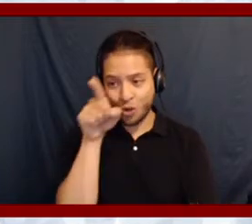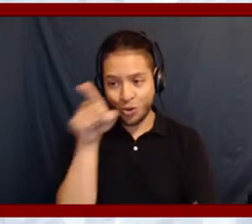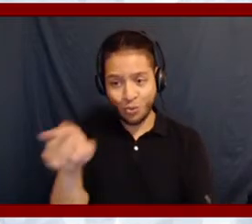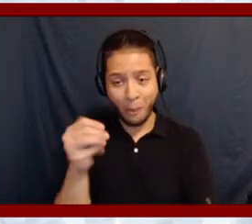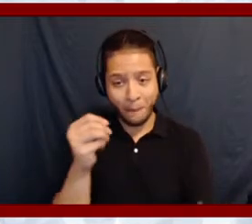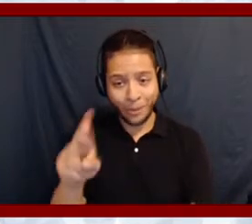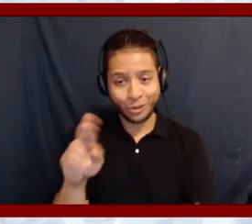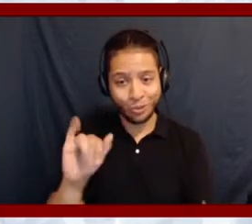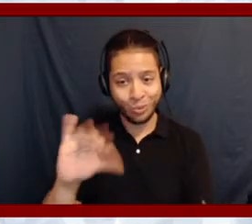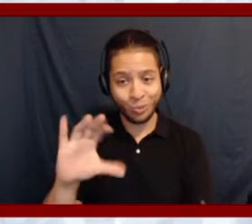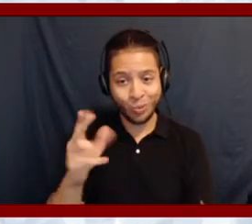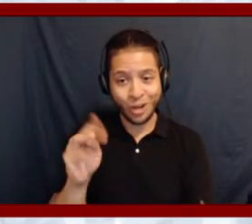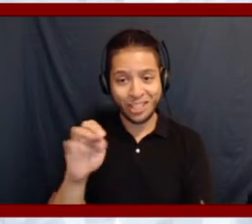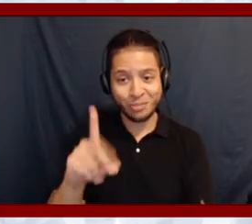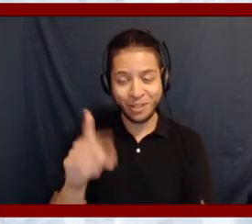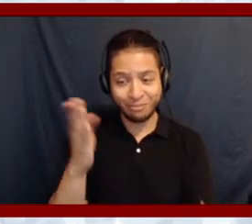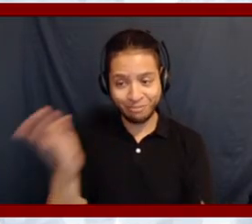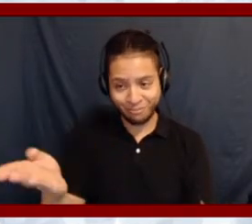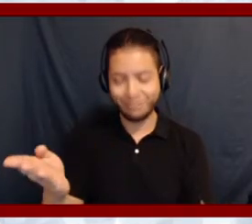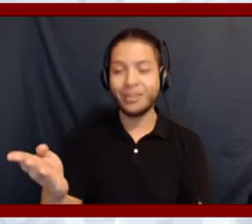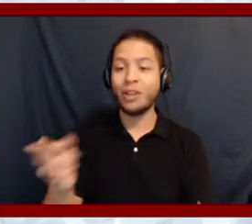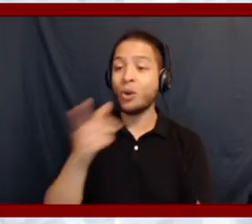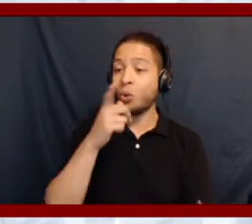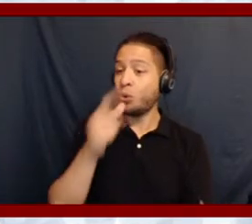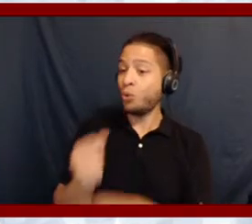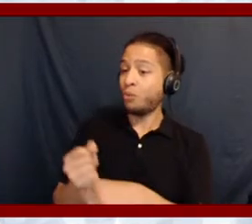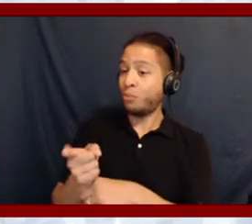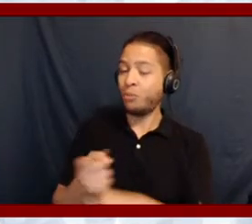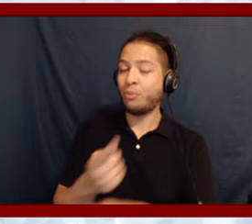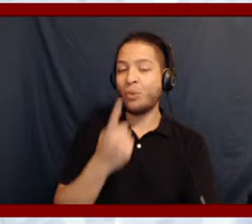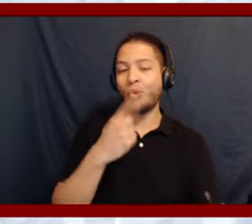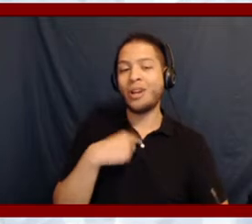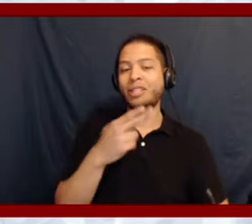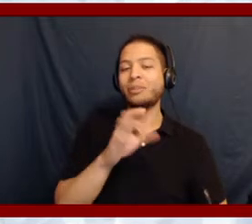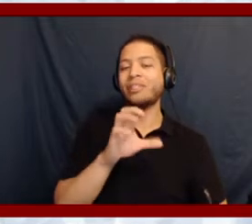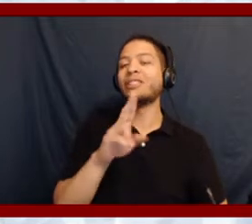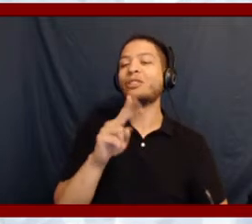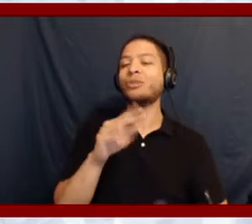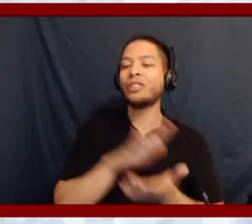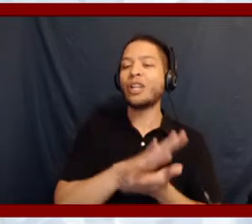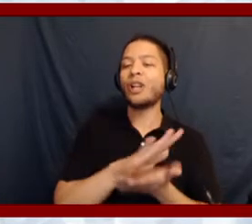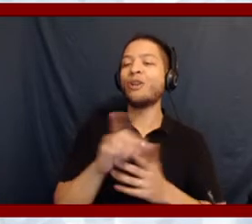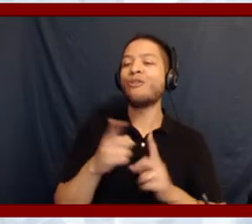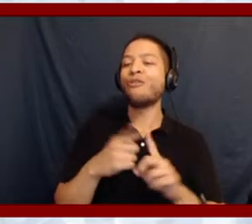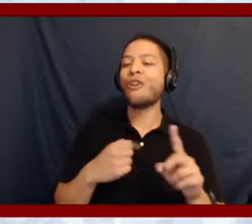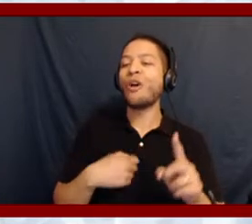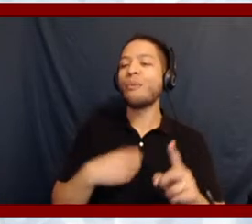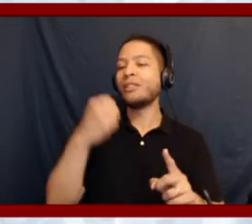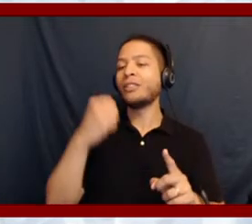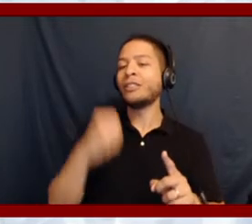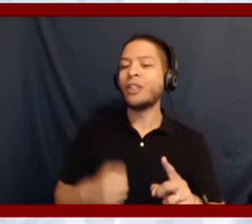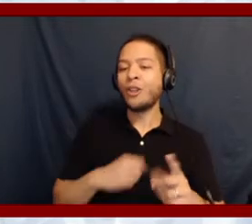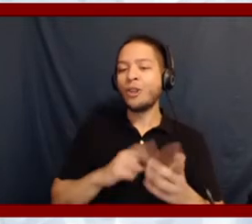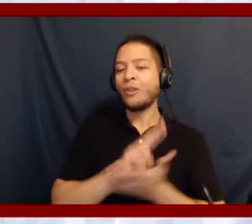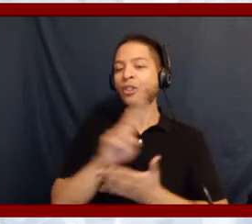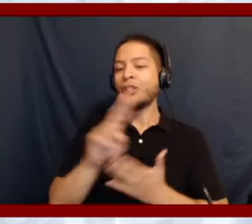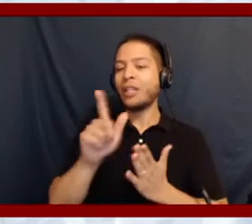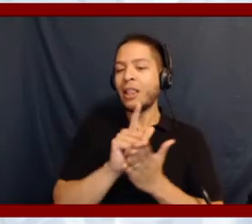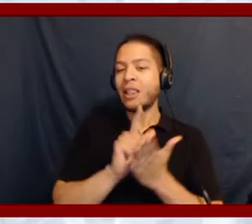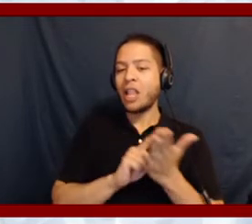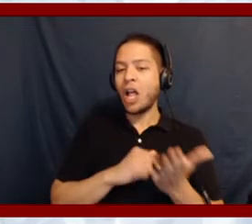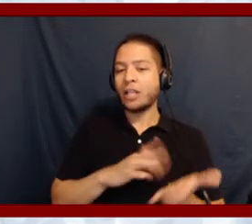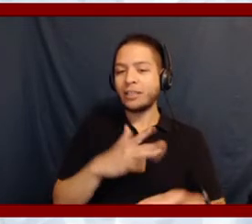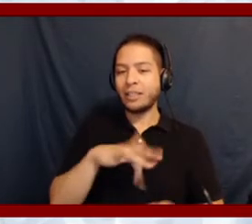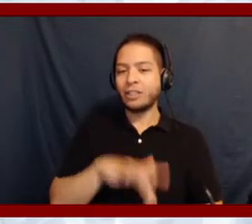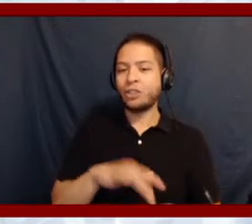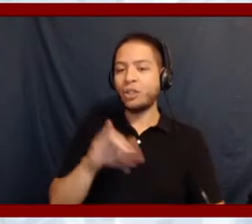from a student, an HBCU scholar from Southern University Law Center, Idris Stagg.